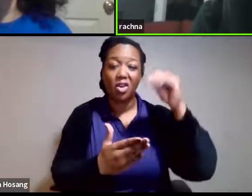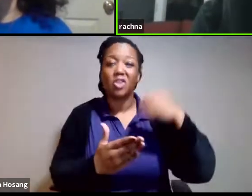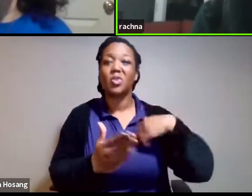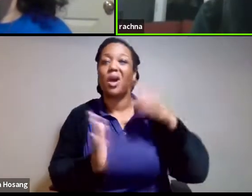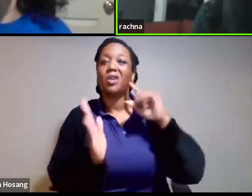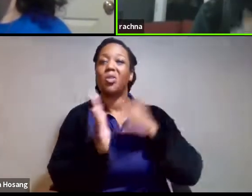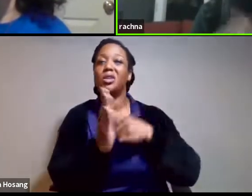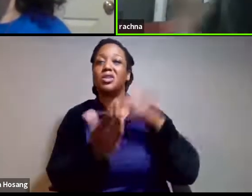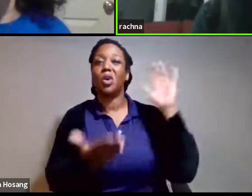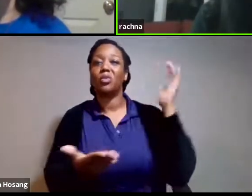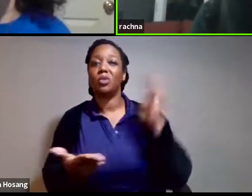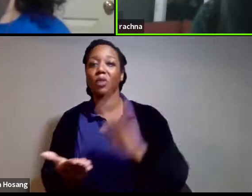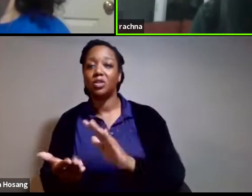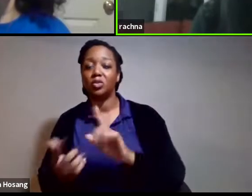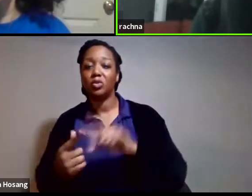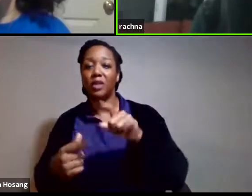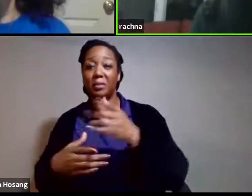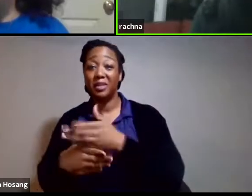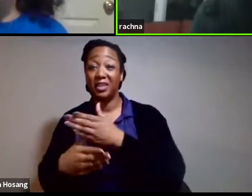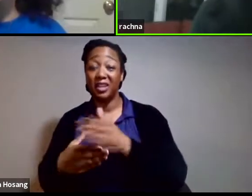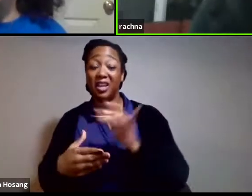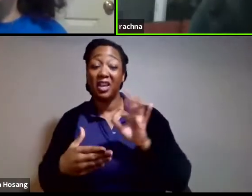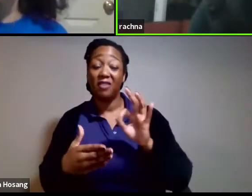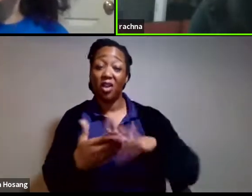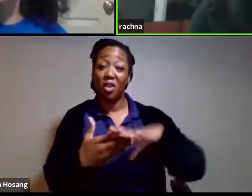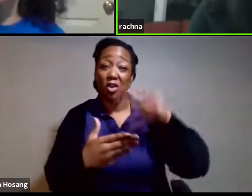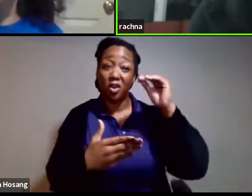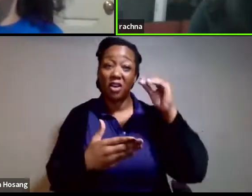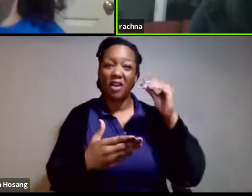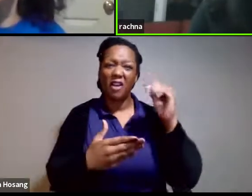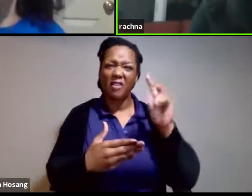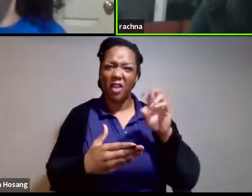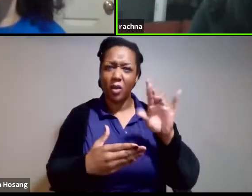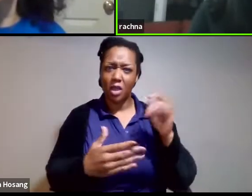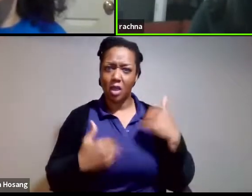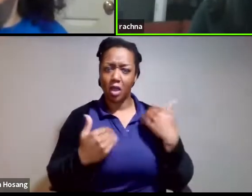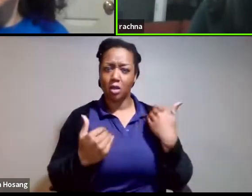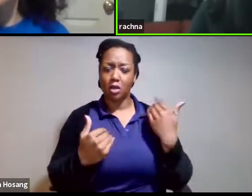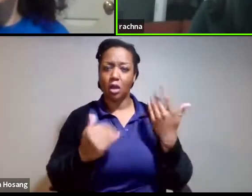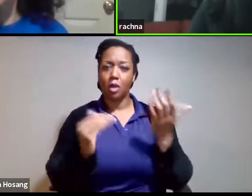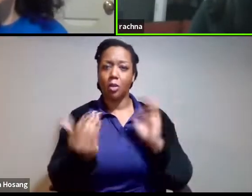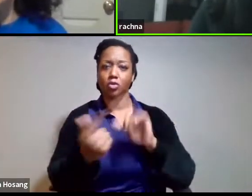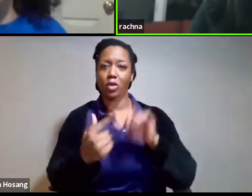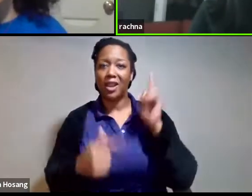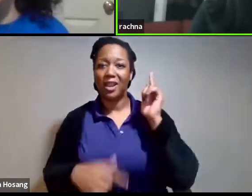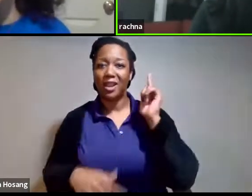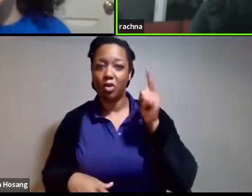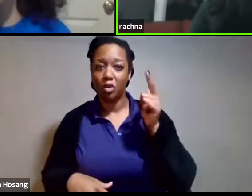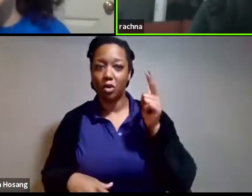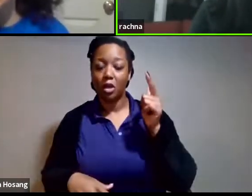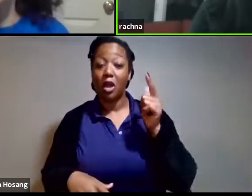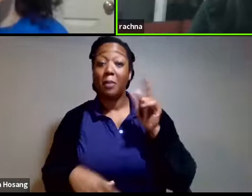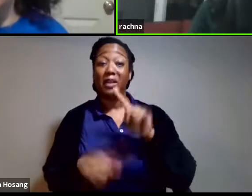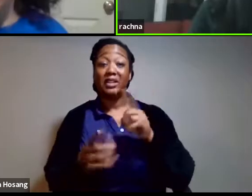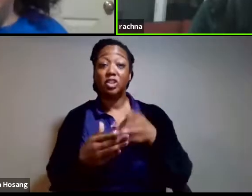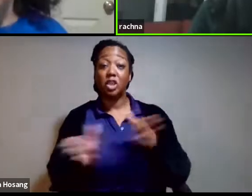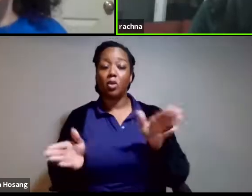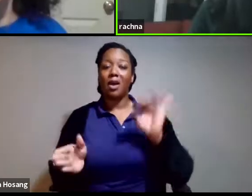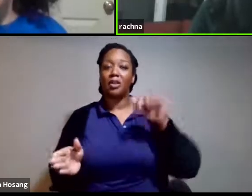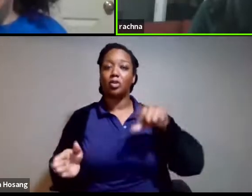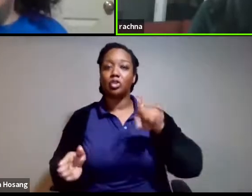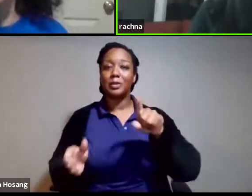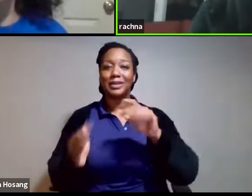very young to a couple of years later. But in general, IQ should be consistent. It should be reliable